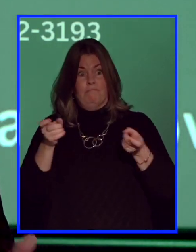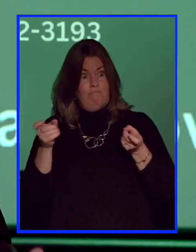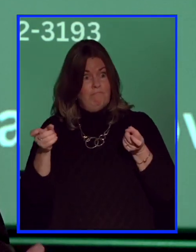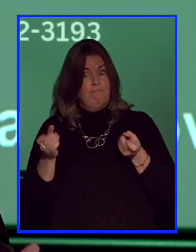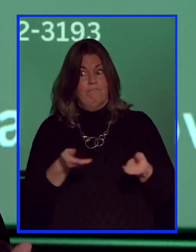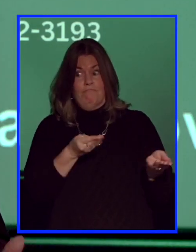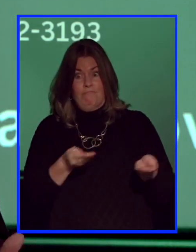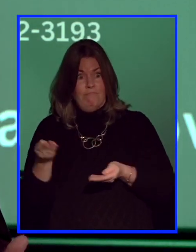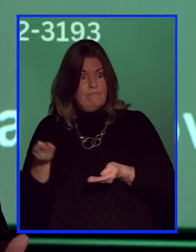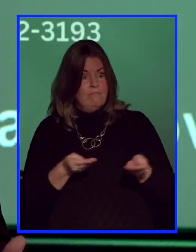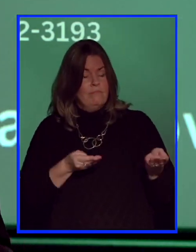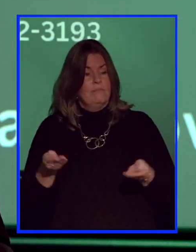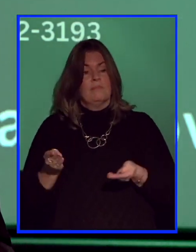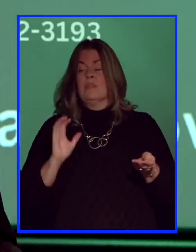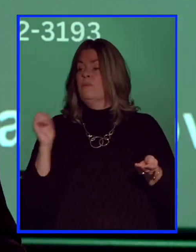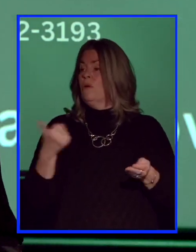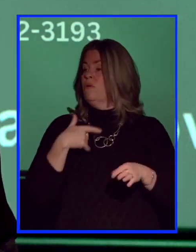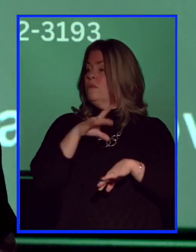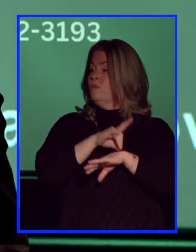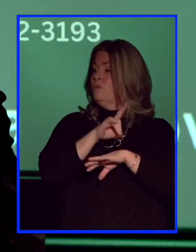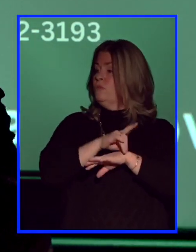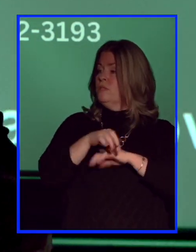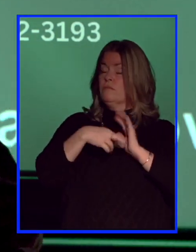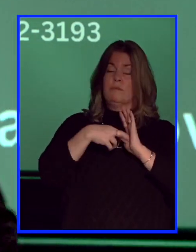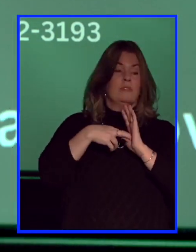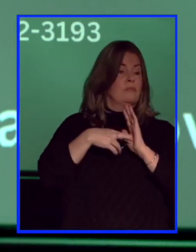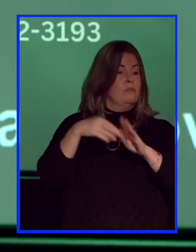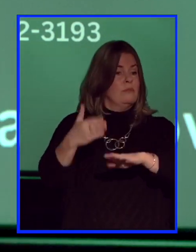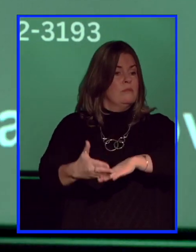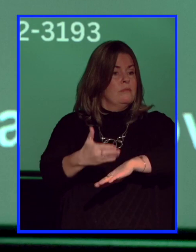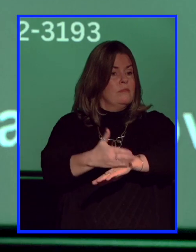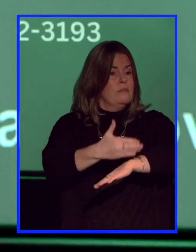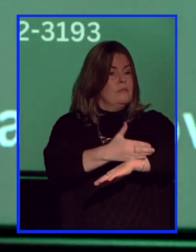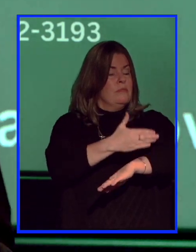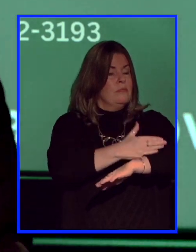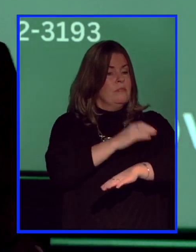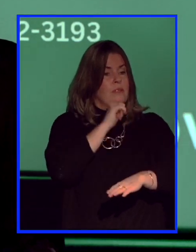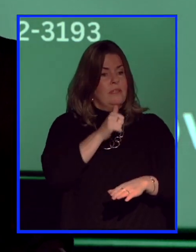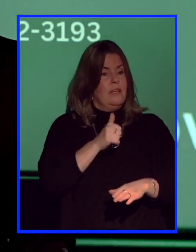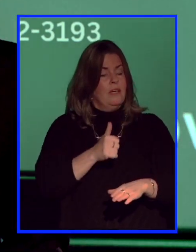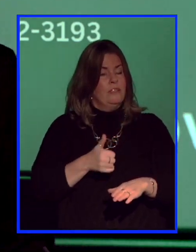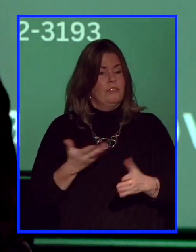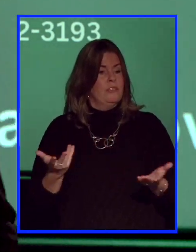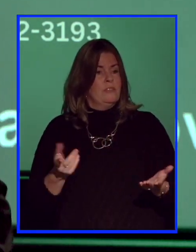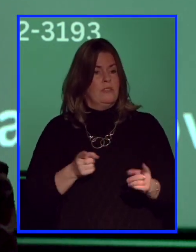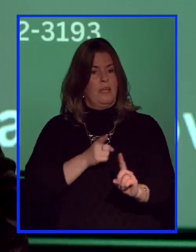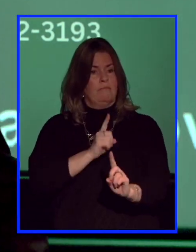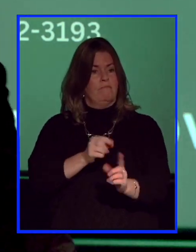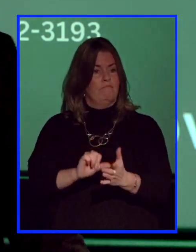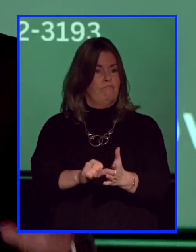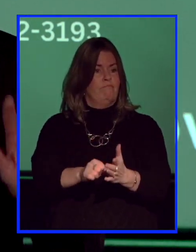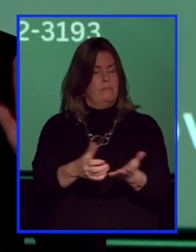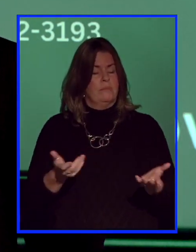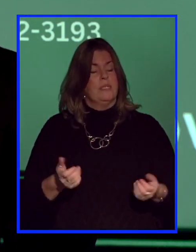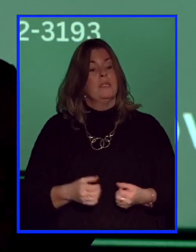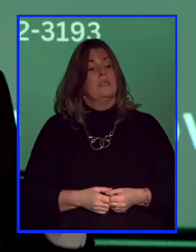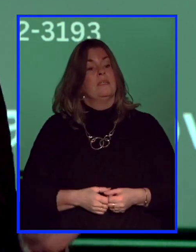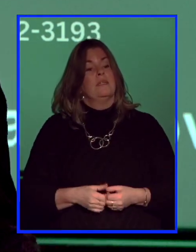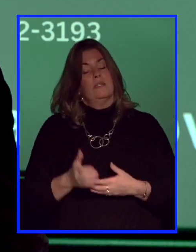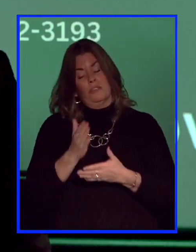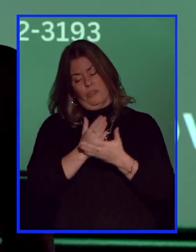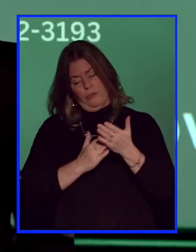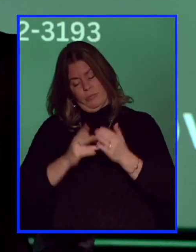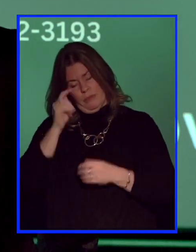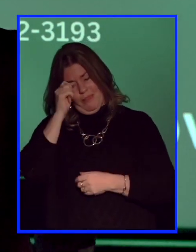we all have a duty as representatives to try to make progress and not just make academic points. So there was some